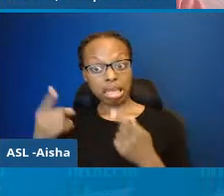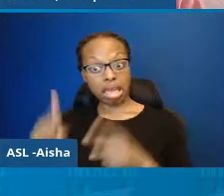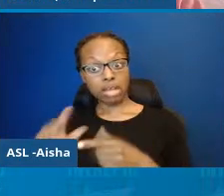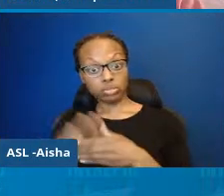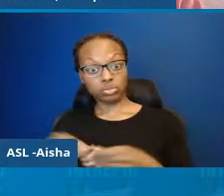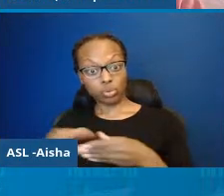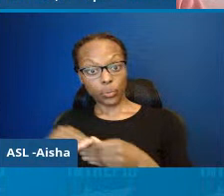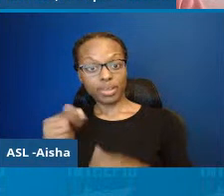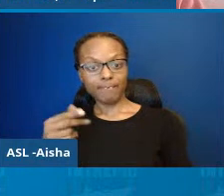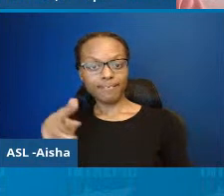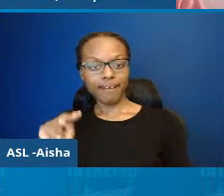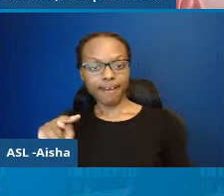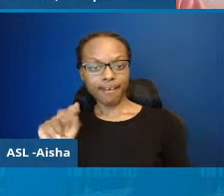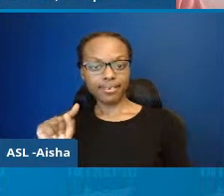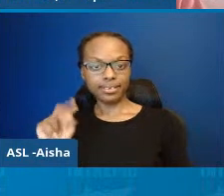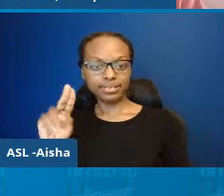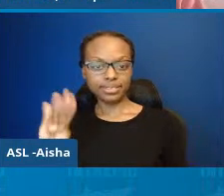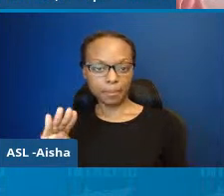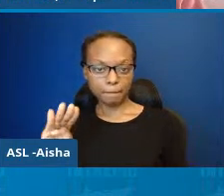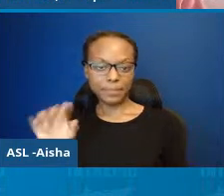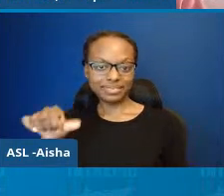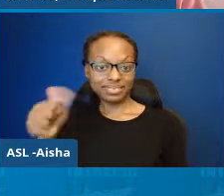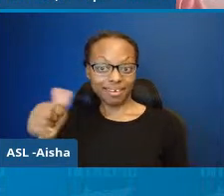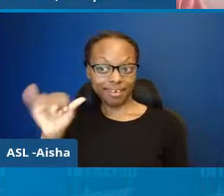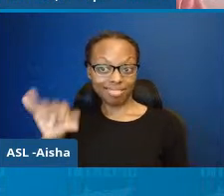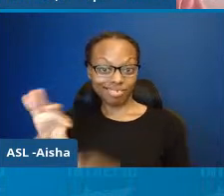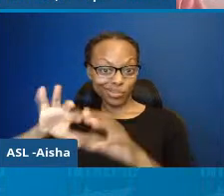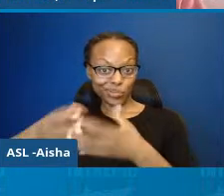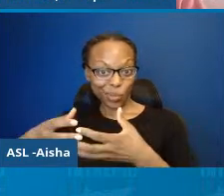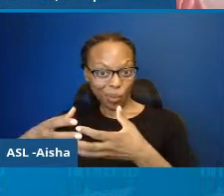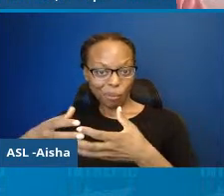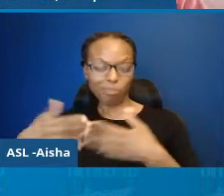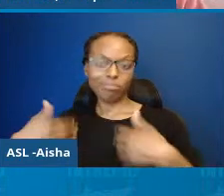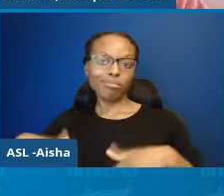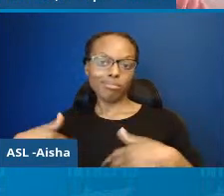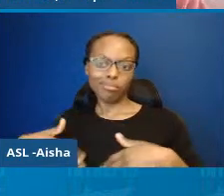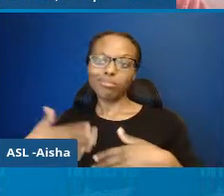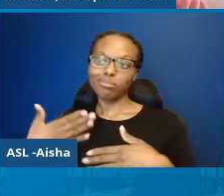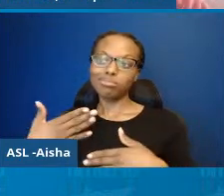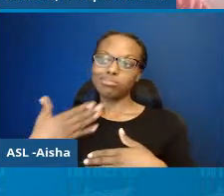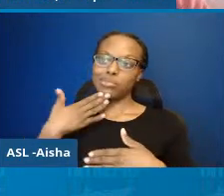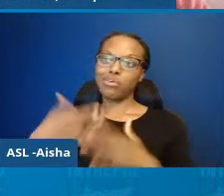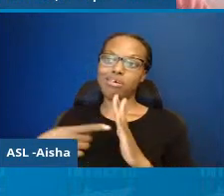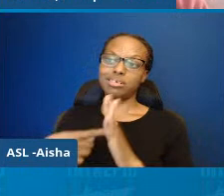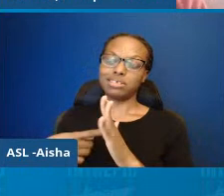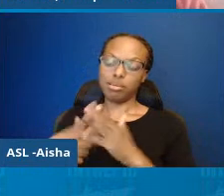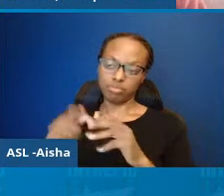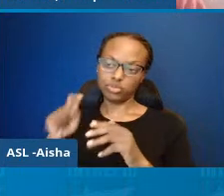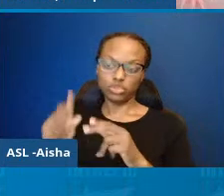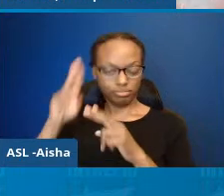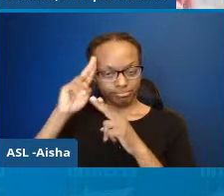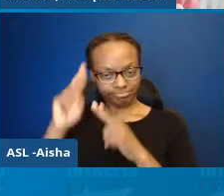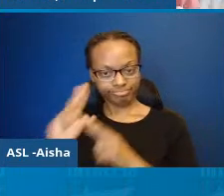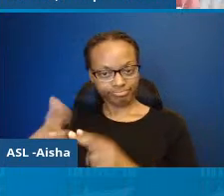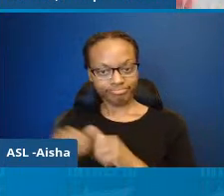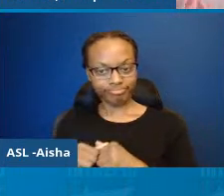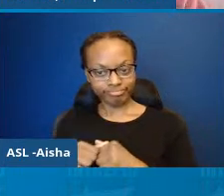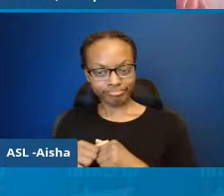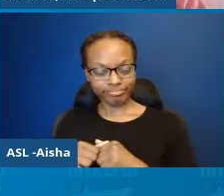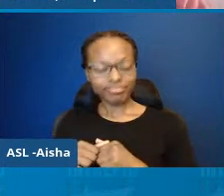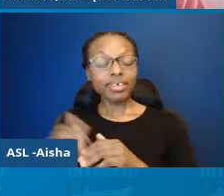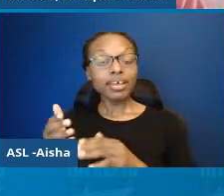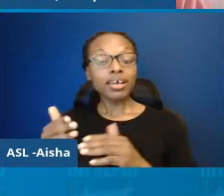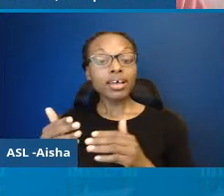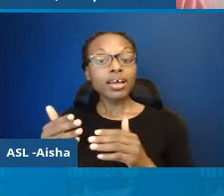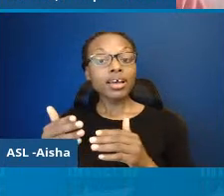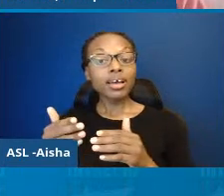magnificent and full of honor. Before we go on to some other heroes who are out of this world.